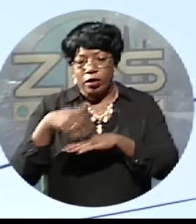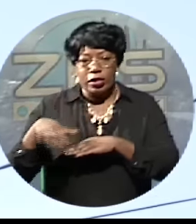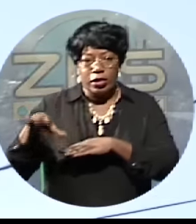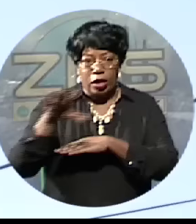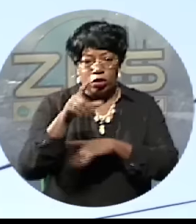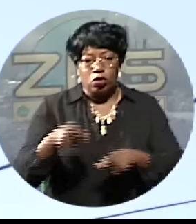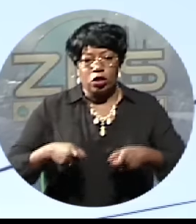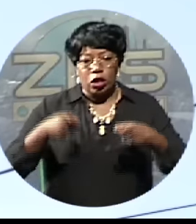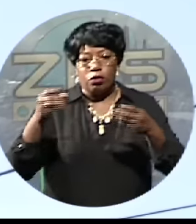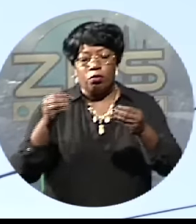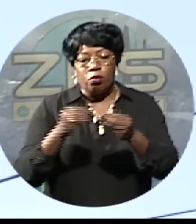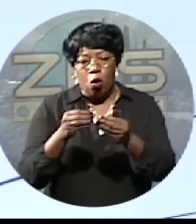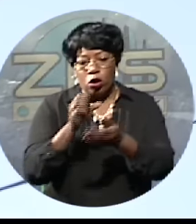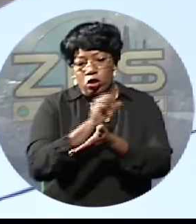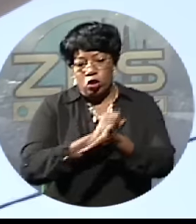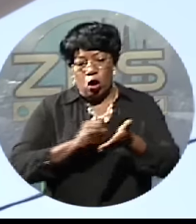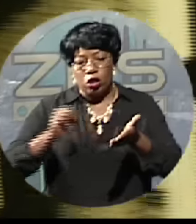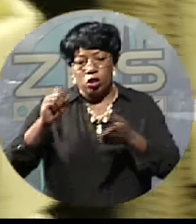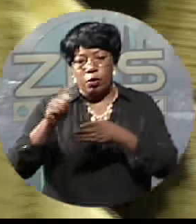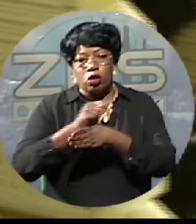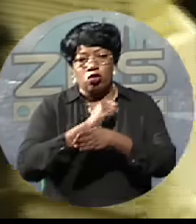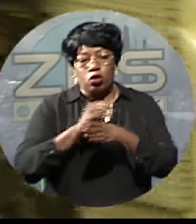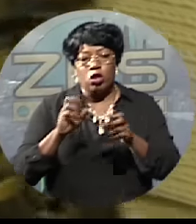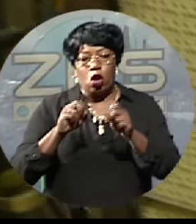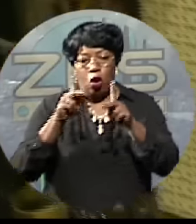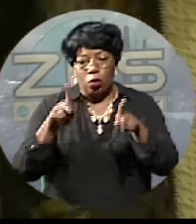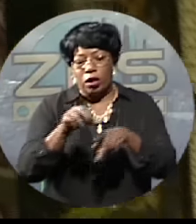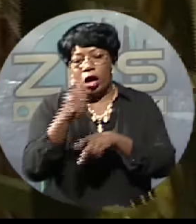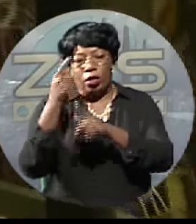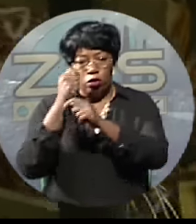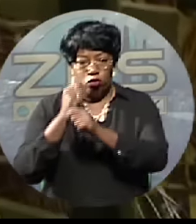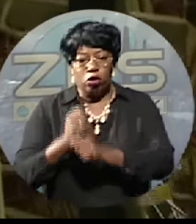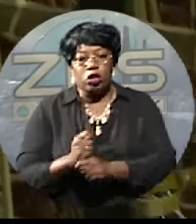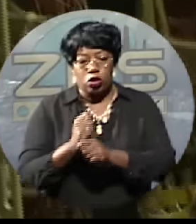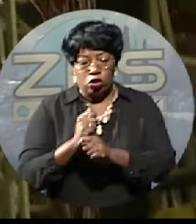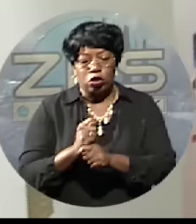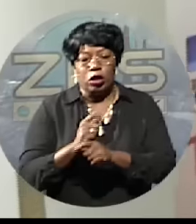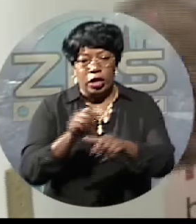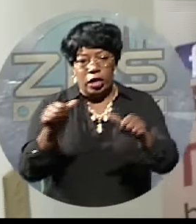more scholarship and training opportunities in non-traditional areas